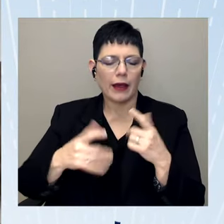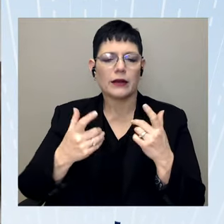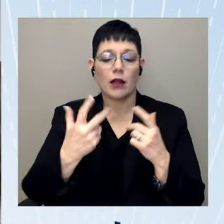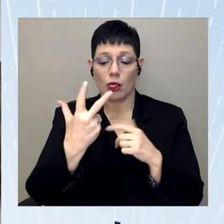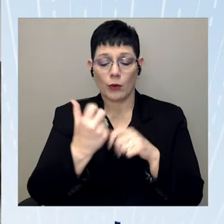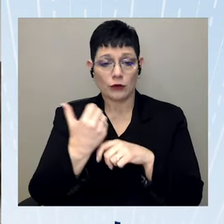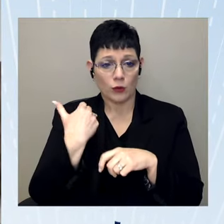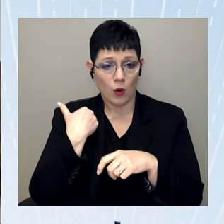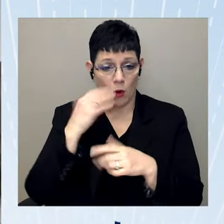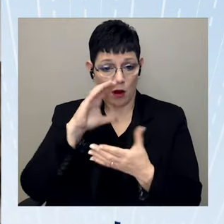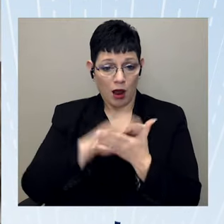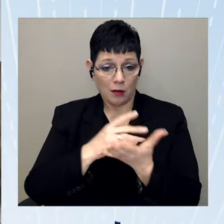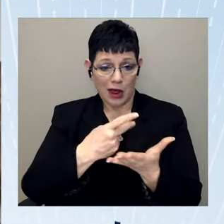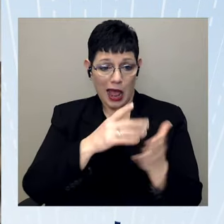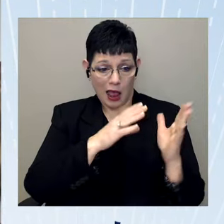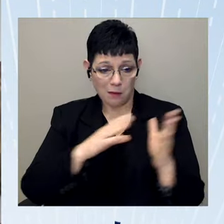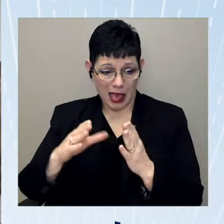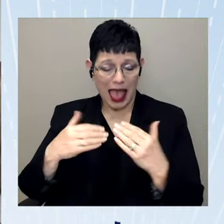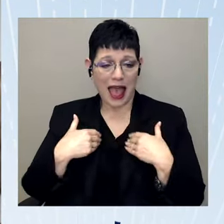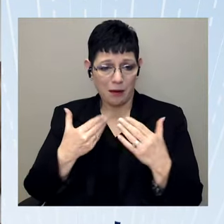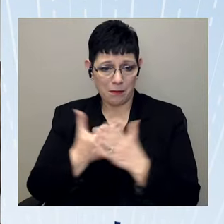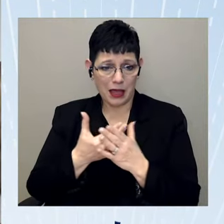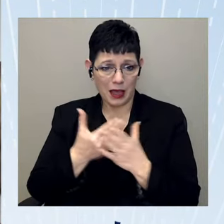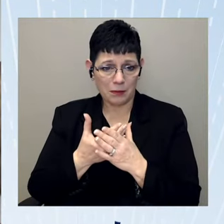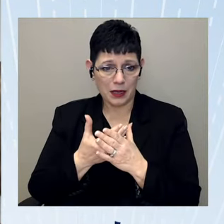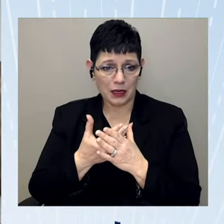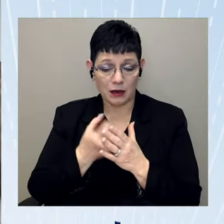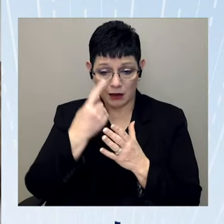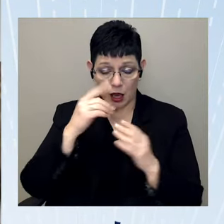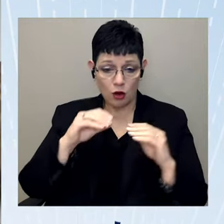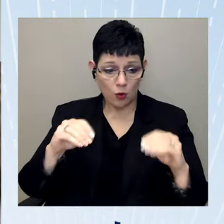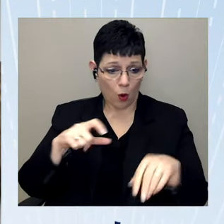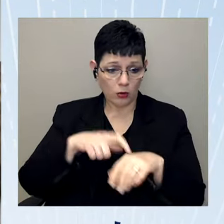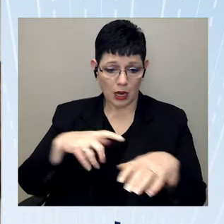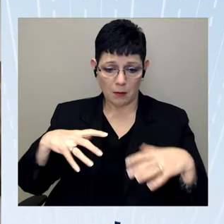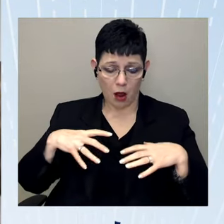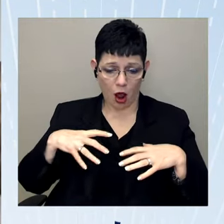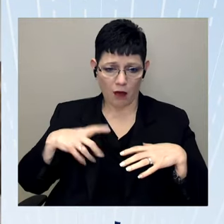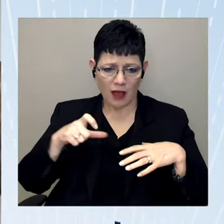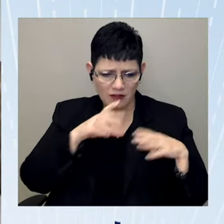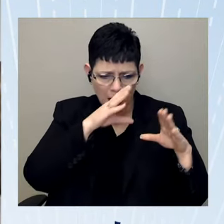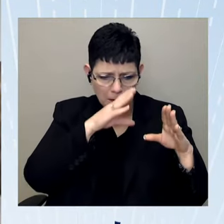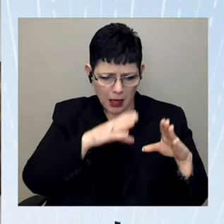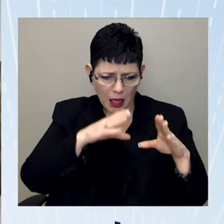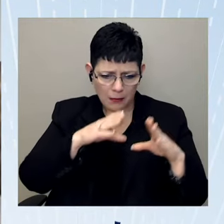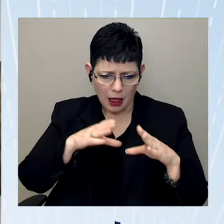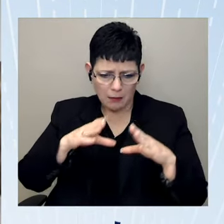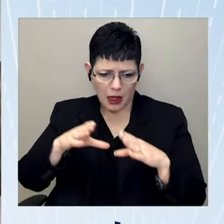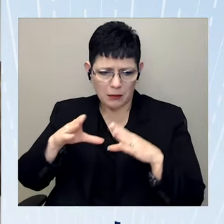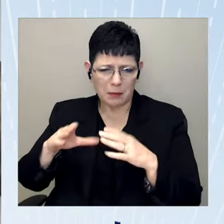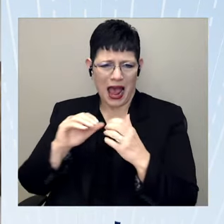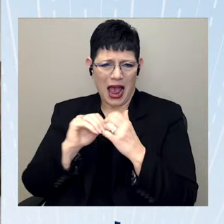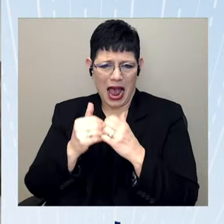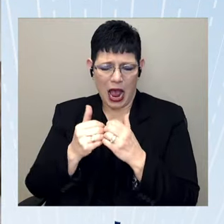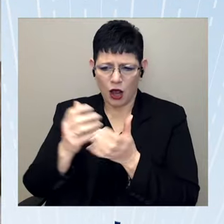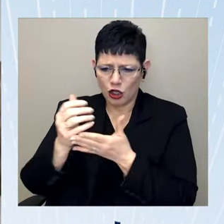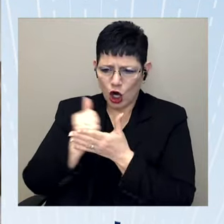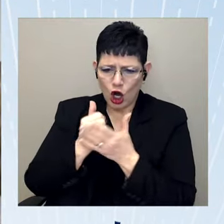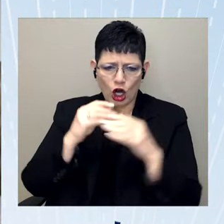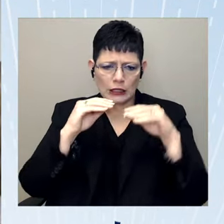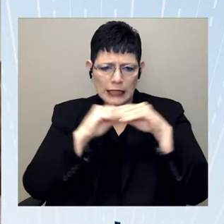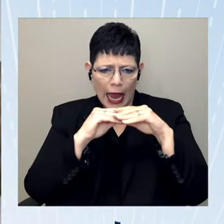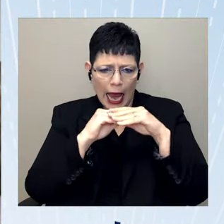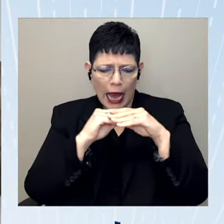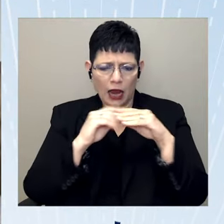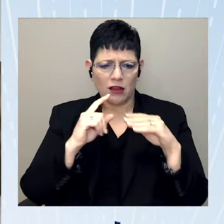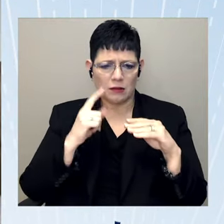I planned to get pregnant. Not having paid leave meant meticulous planning of every hour we needed to work to save the money we needed to cover